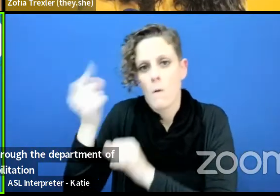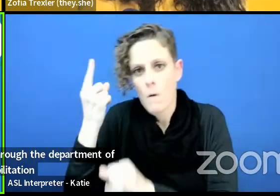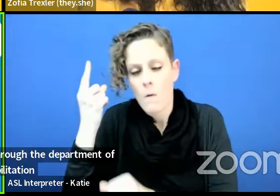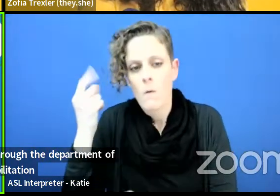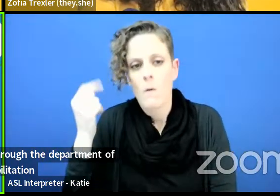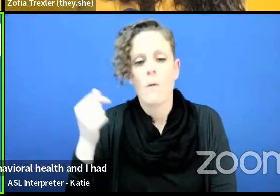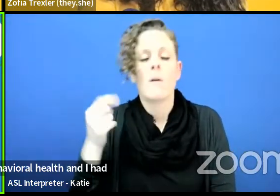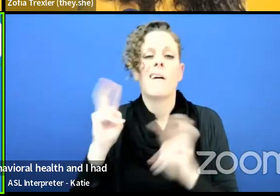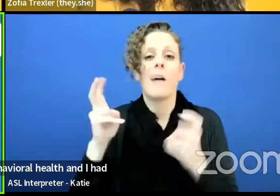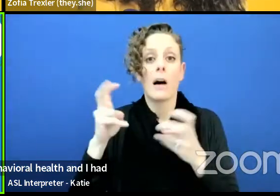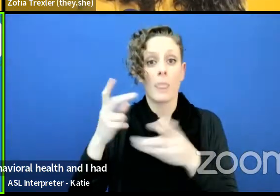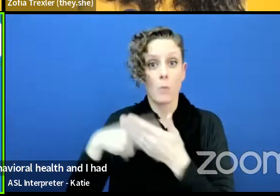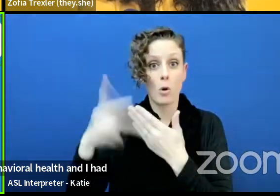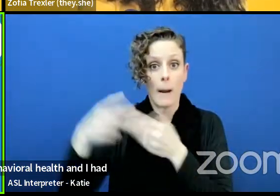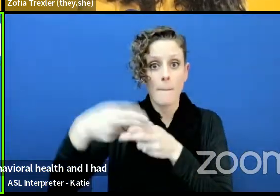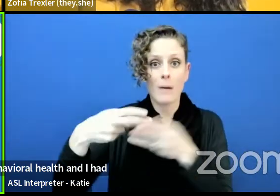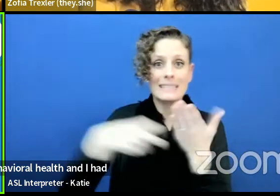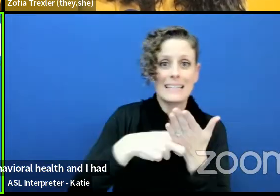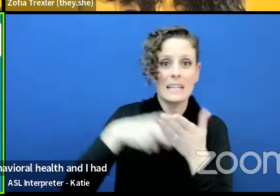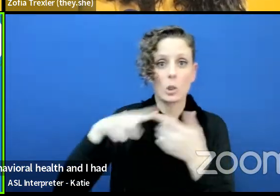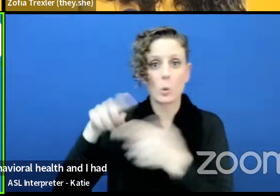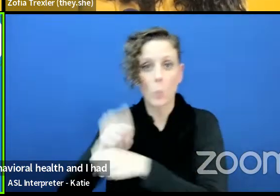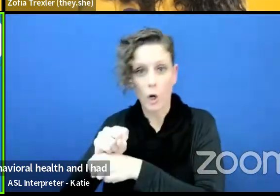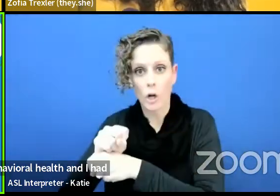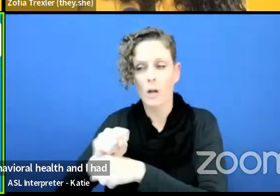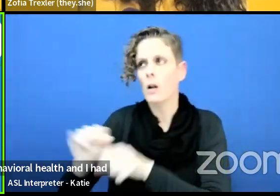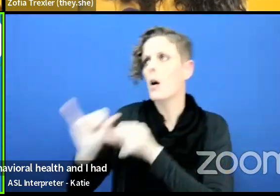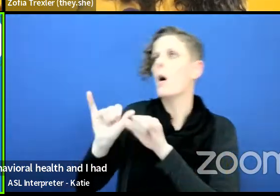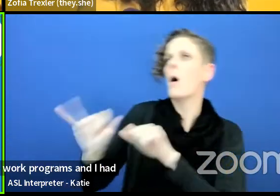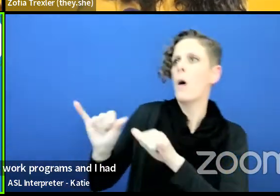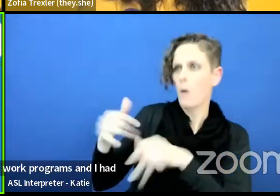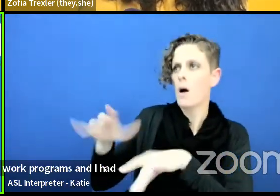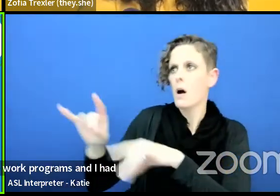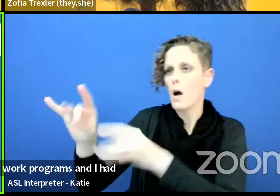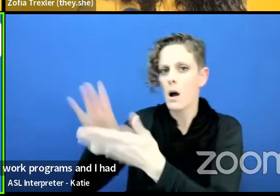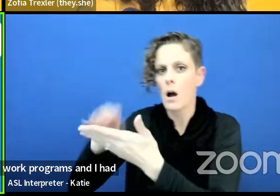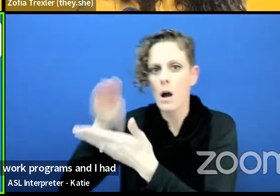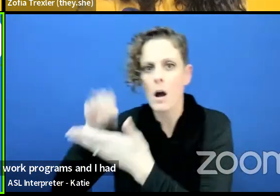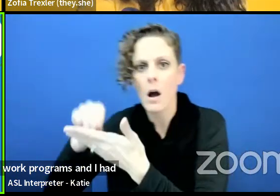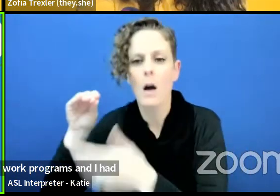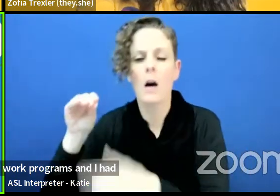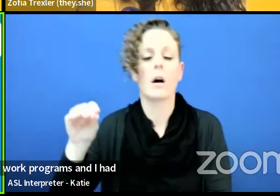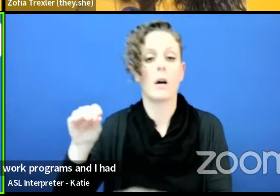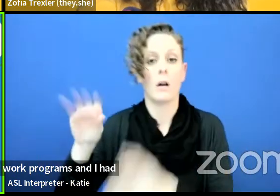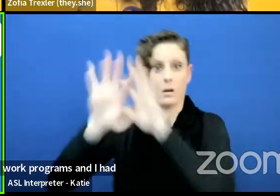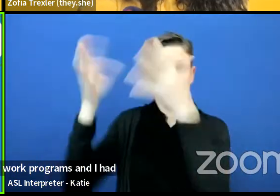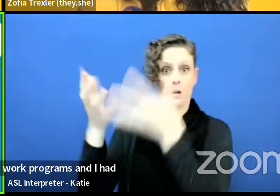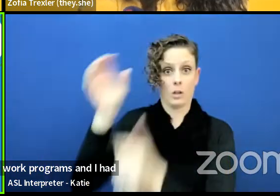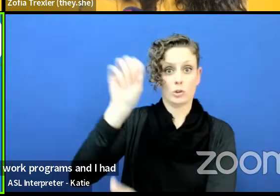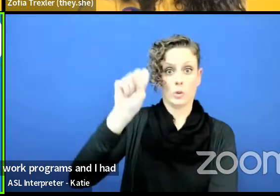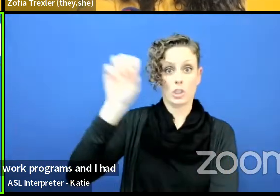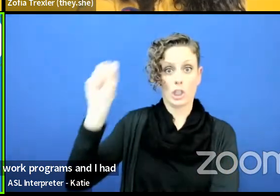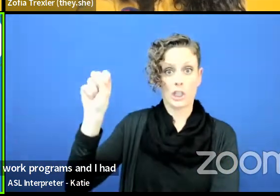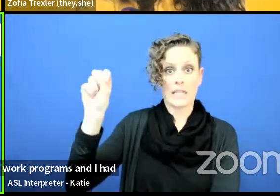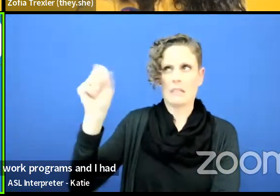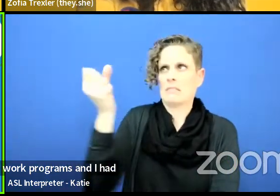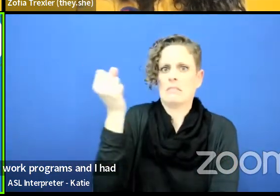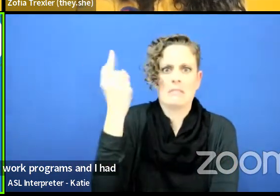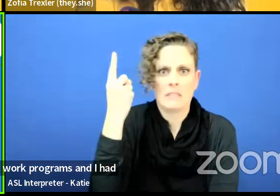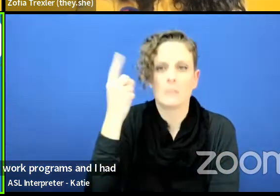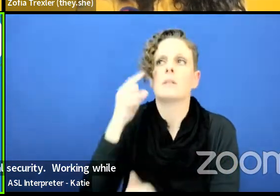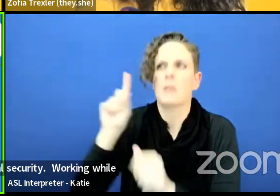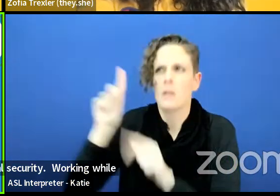work programs. I had to understand Social Security, working while